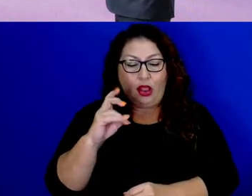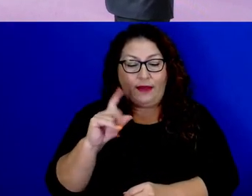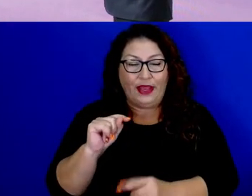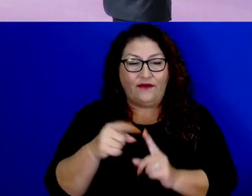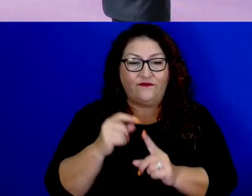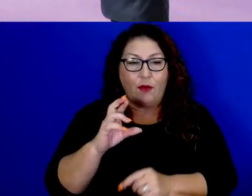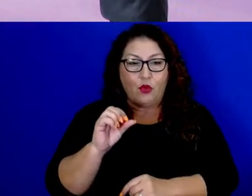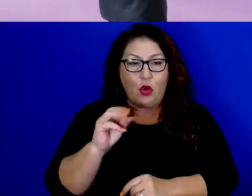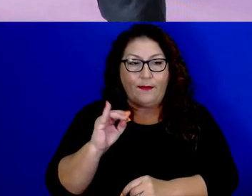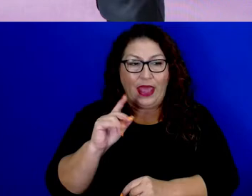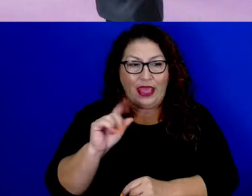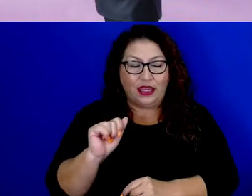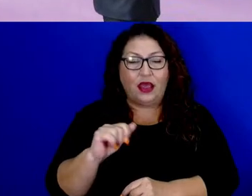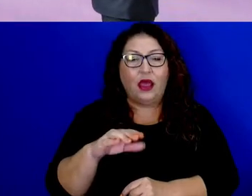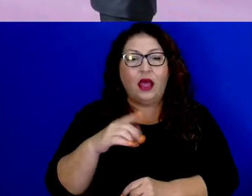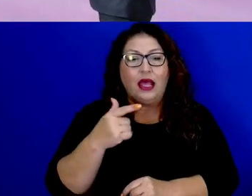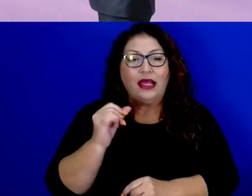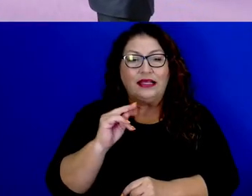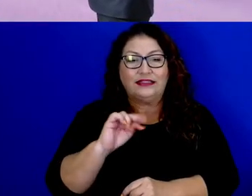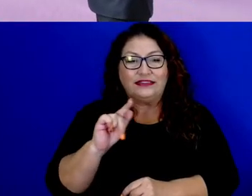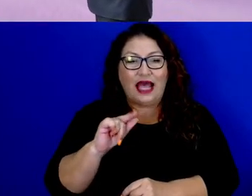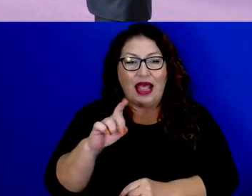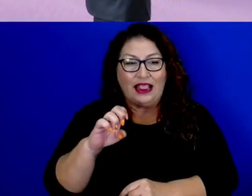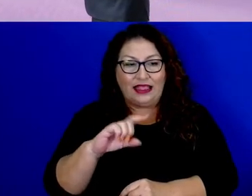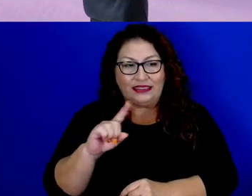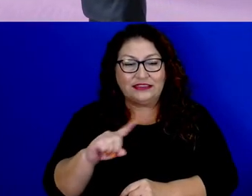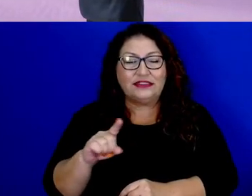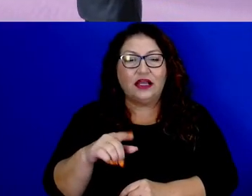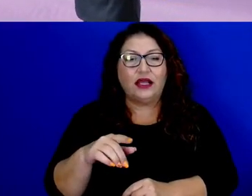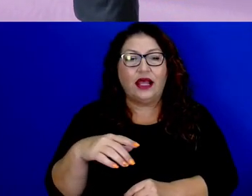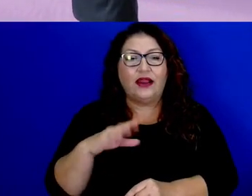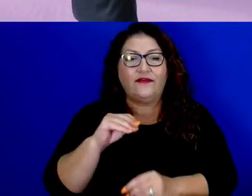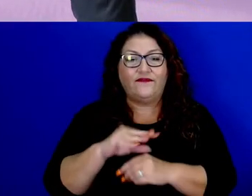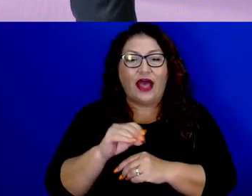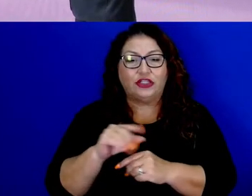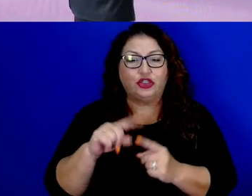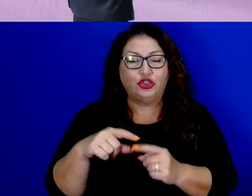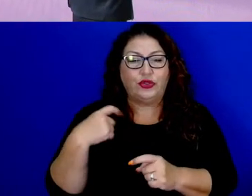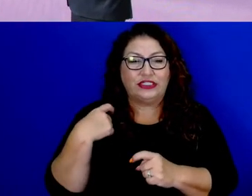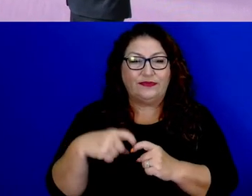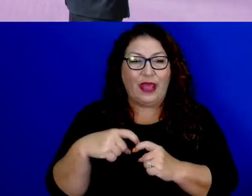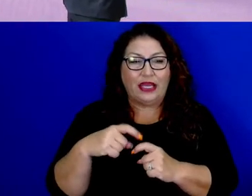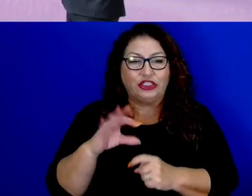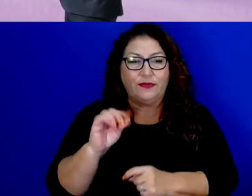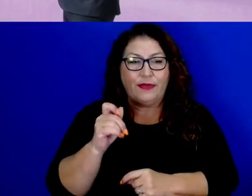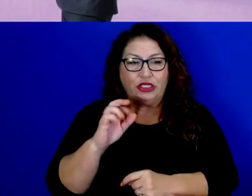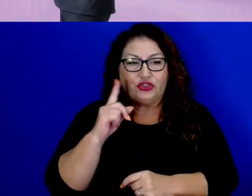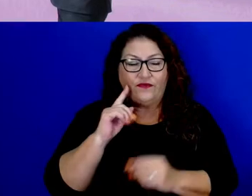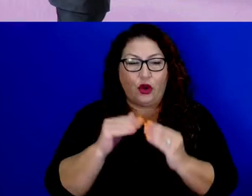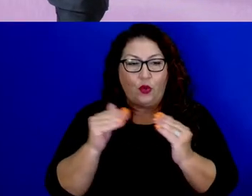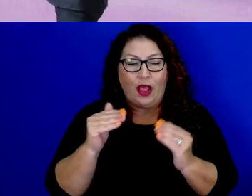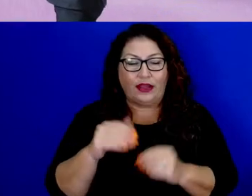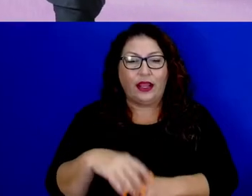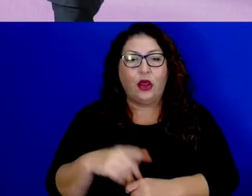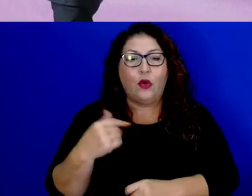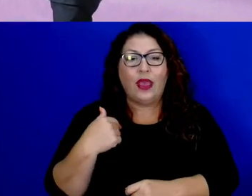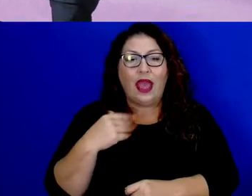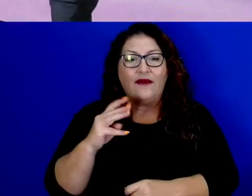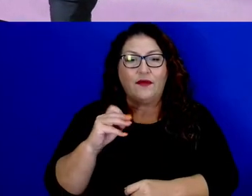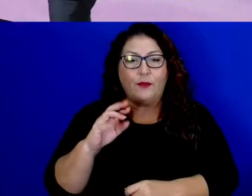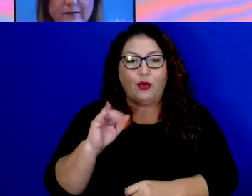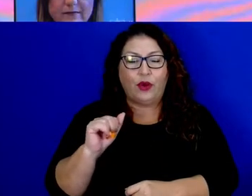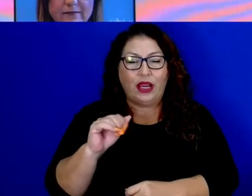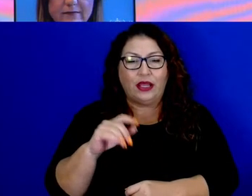González Sanz, an advisor to the Spanish Minister for Equality. We have Maria Teresa Fabregas Fernandez, who's